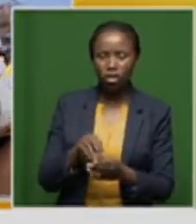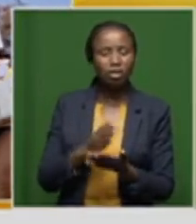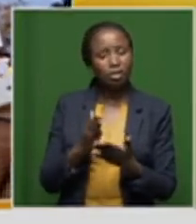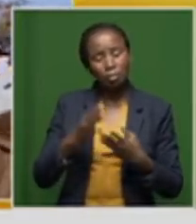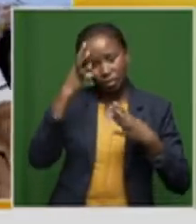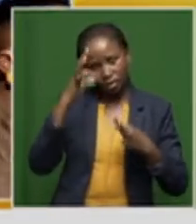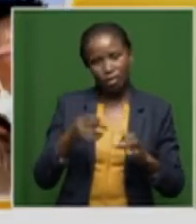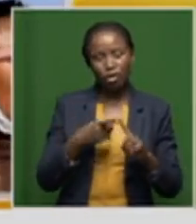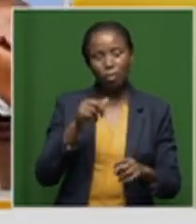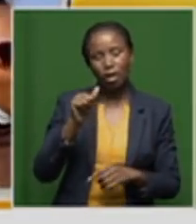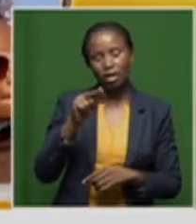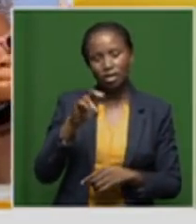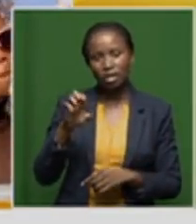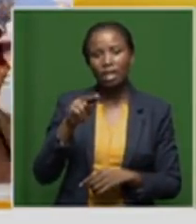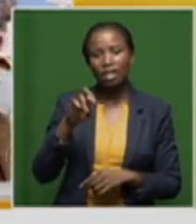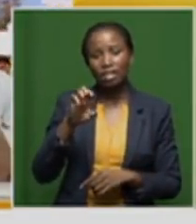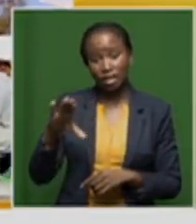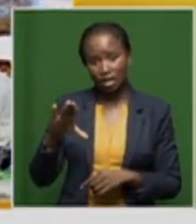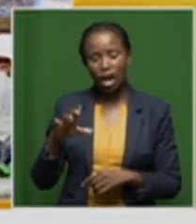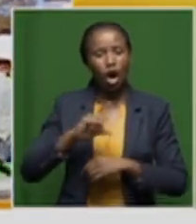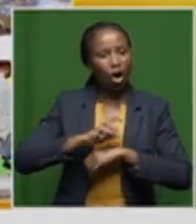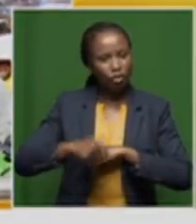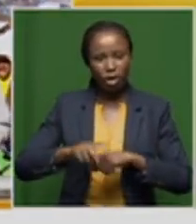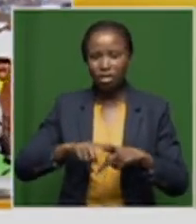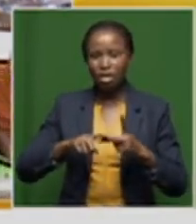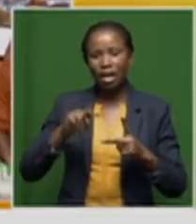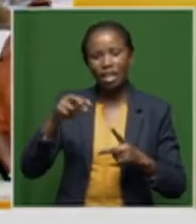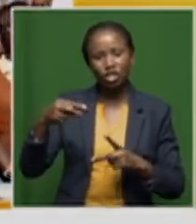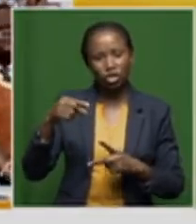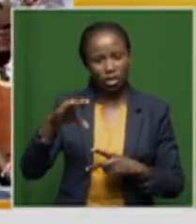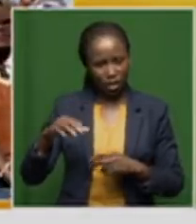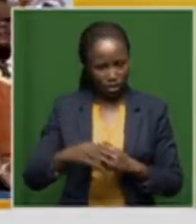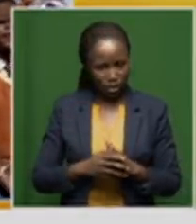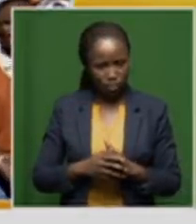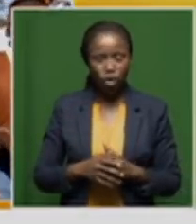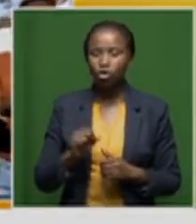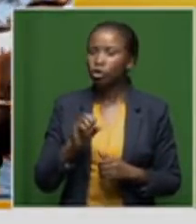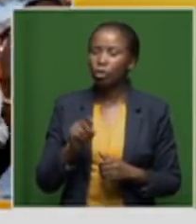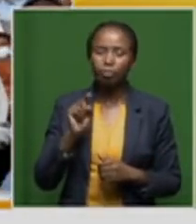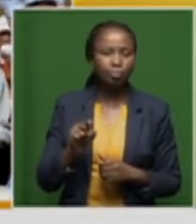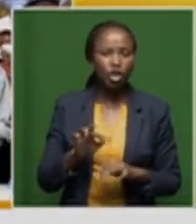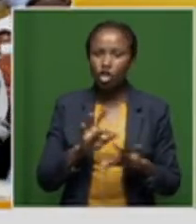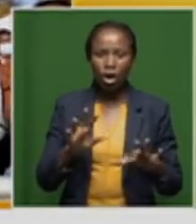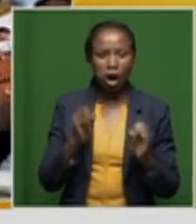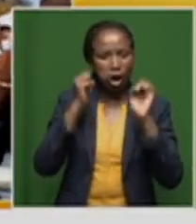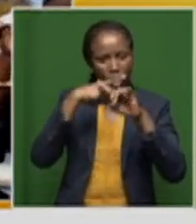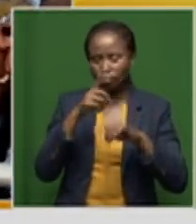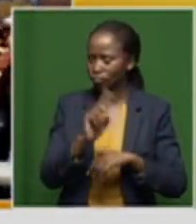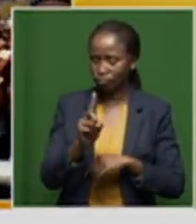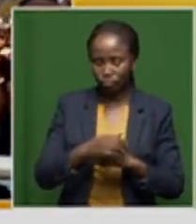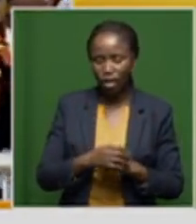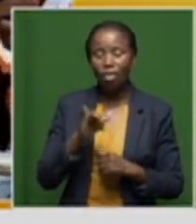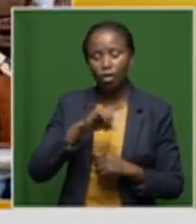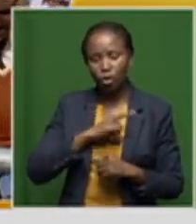the ANC National Executive Committee, the conferences and the NGCs. So it's not entirely a contradiction. That's why when we went